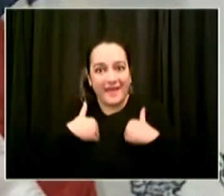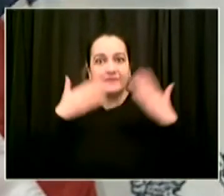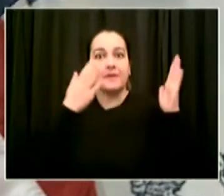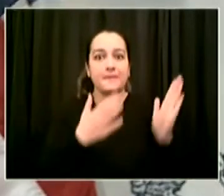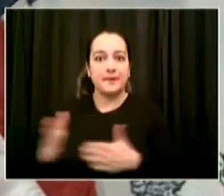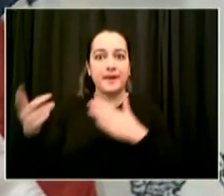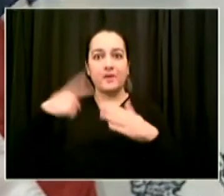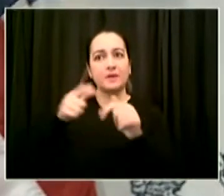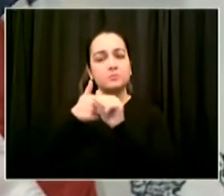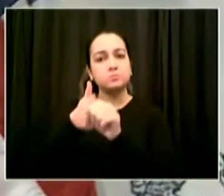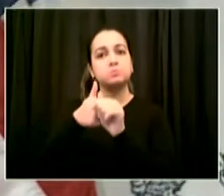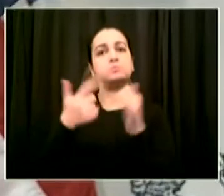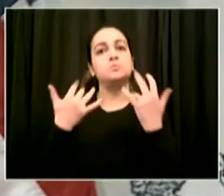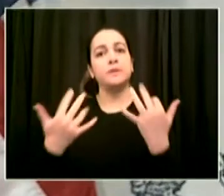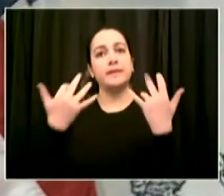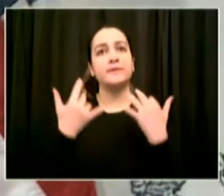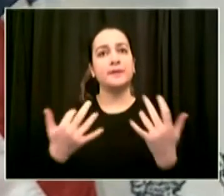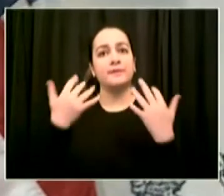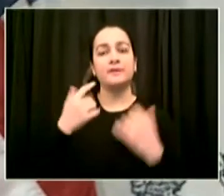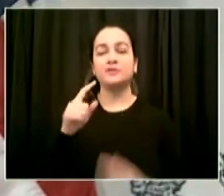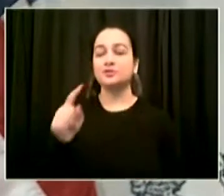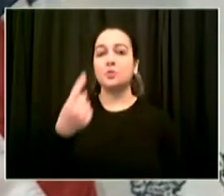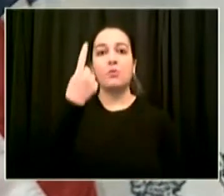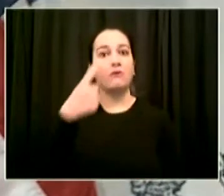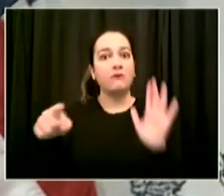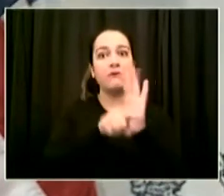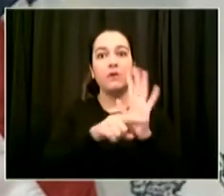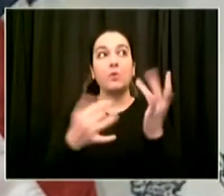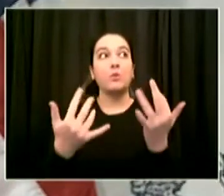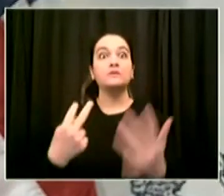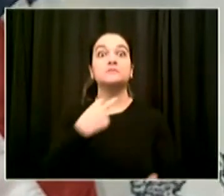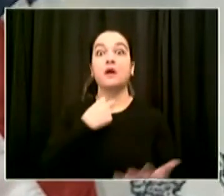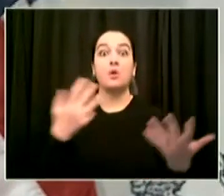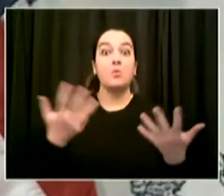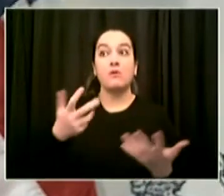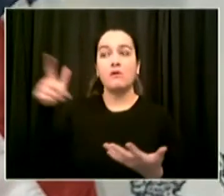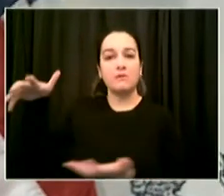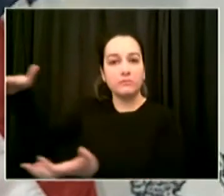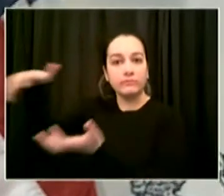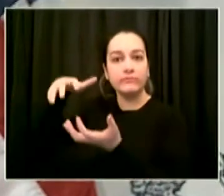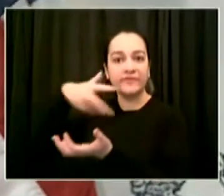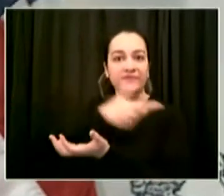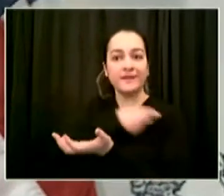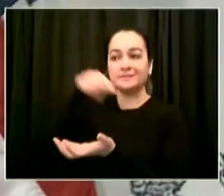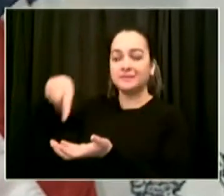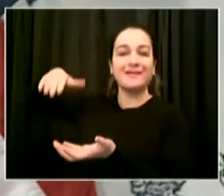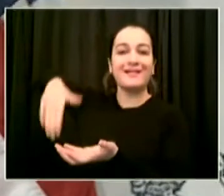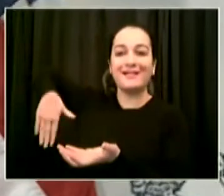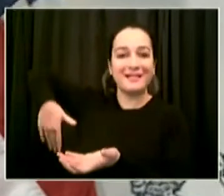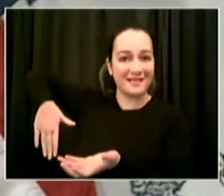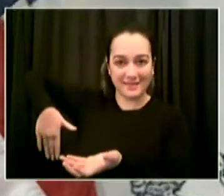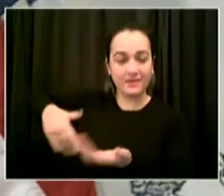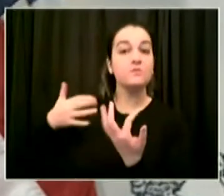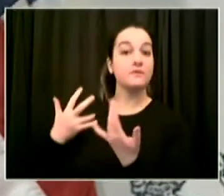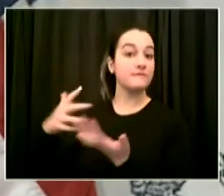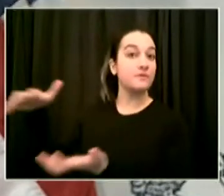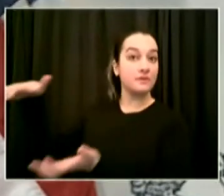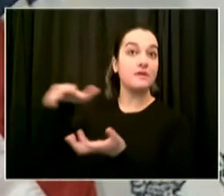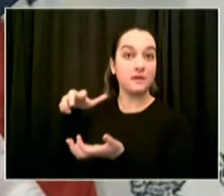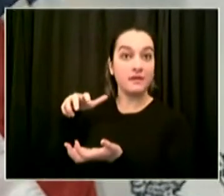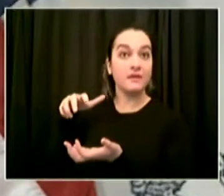grow constantly over the coming weeks. It has to, just based on the vision the president's put forward. He and his team have to find a way to make